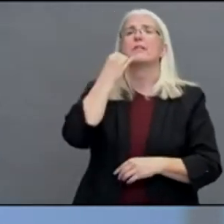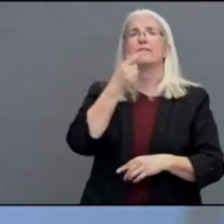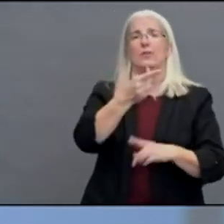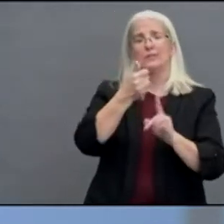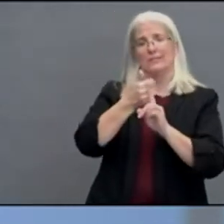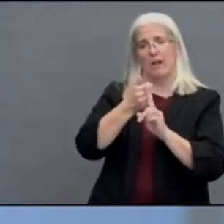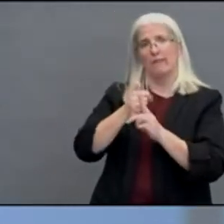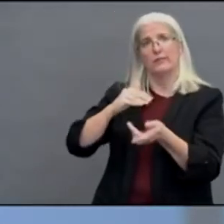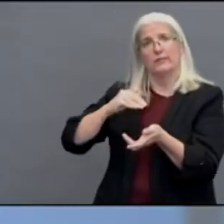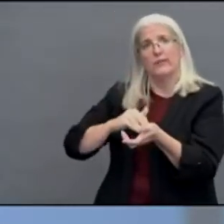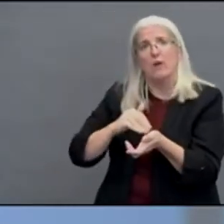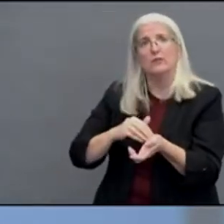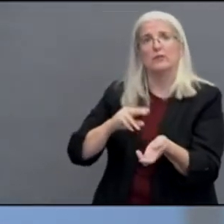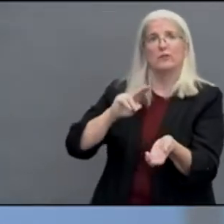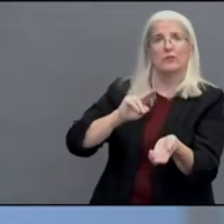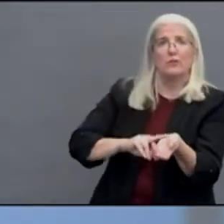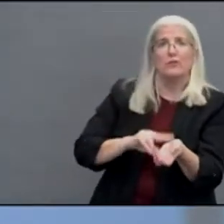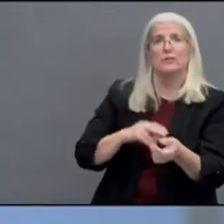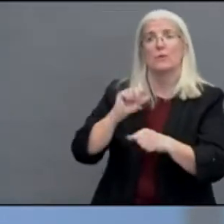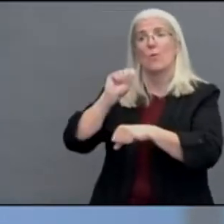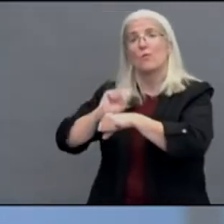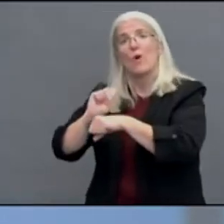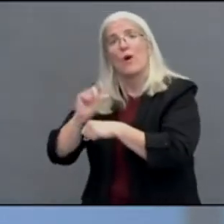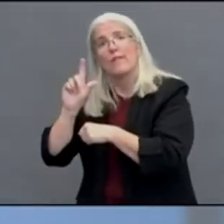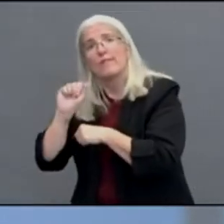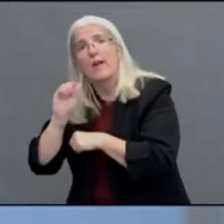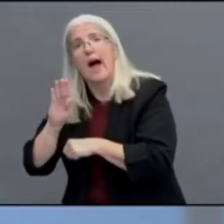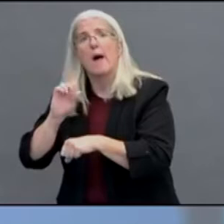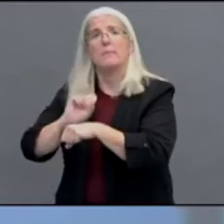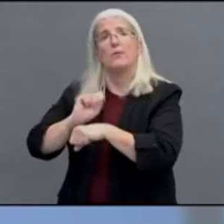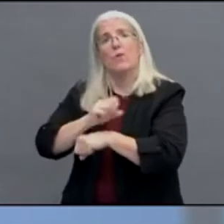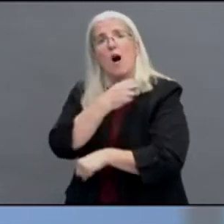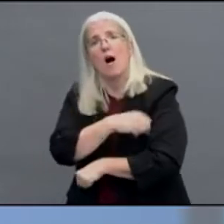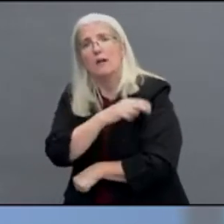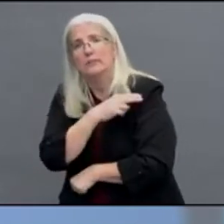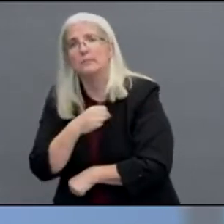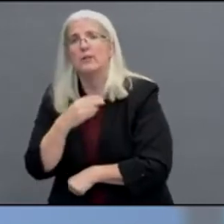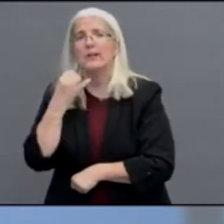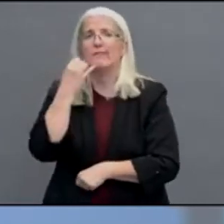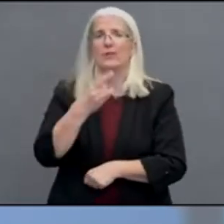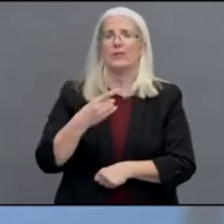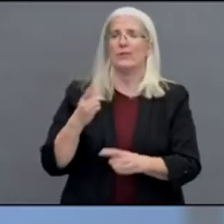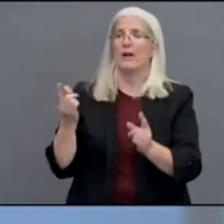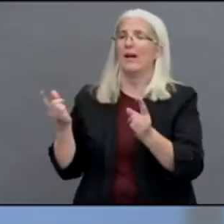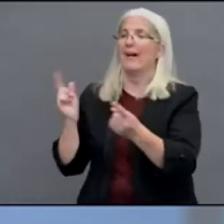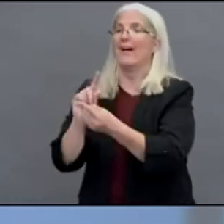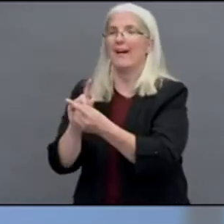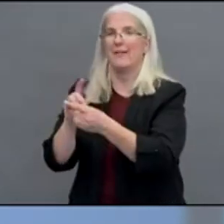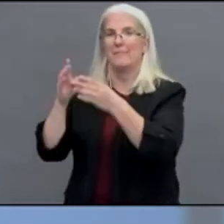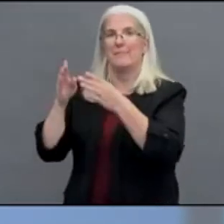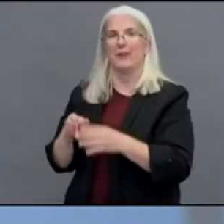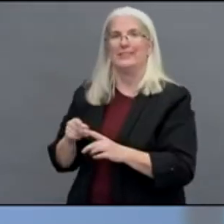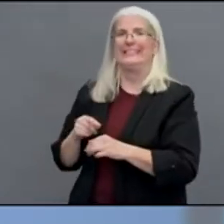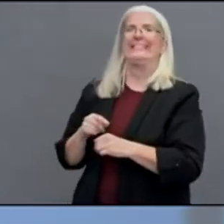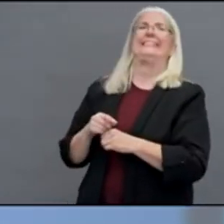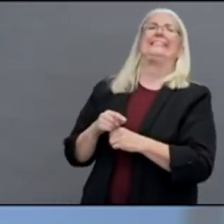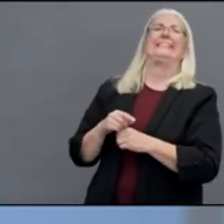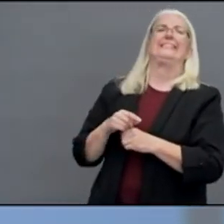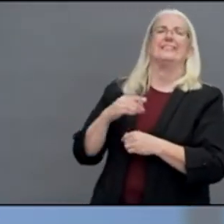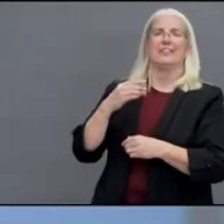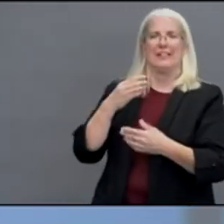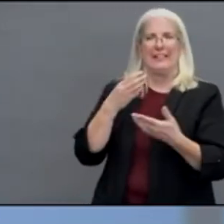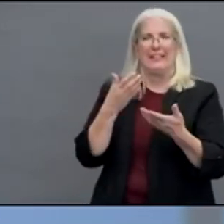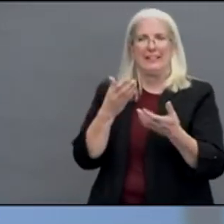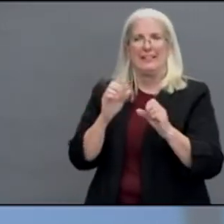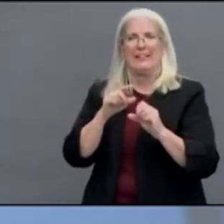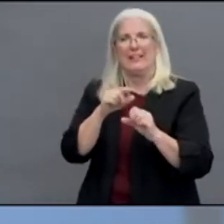go to, and you've been in close contact, you are an essential worker, go to your medical provider. And as you've also heard,